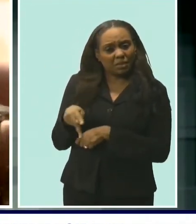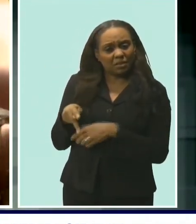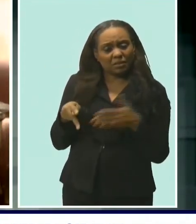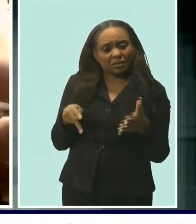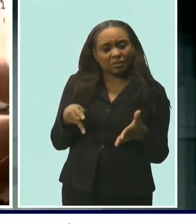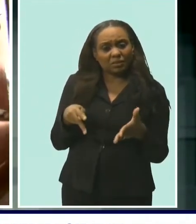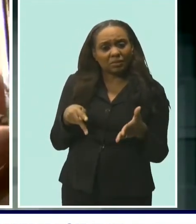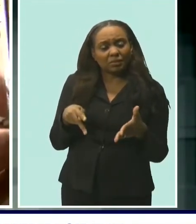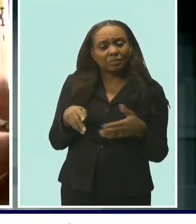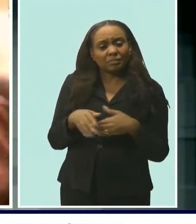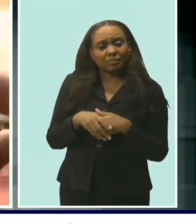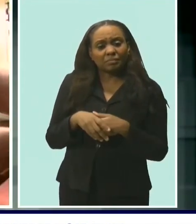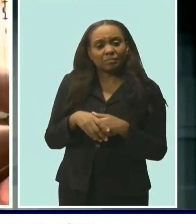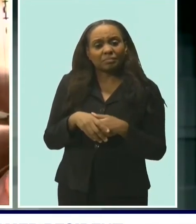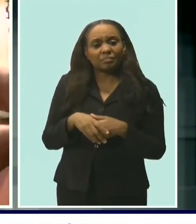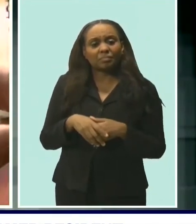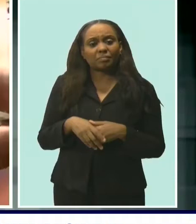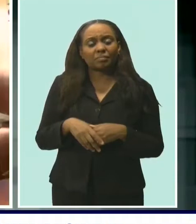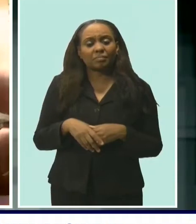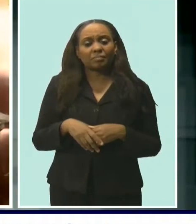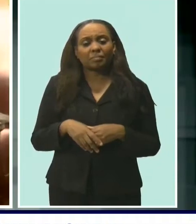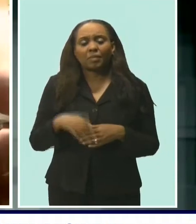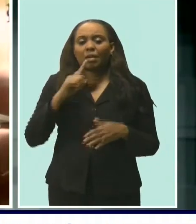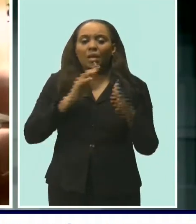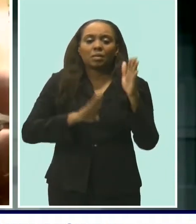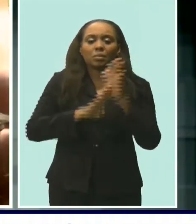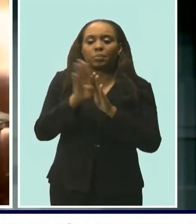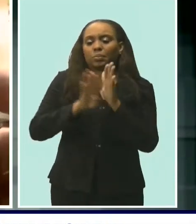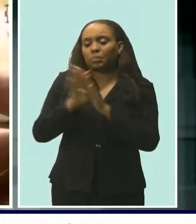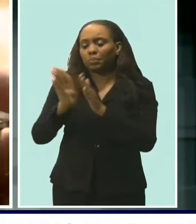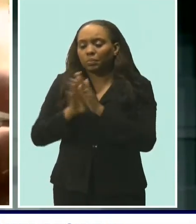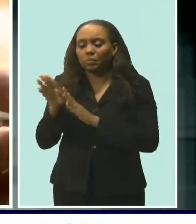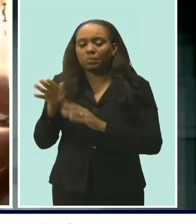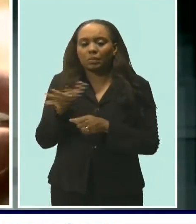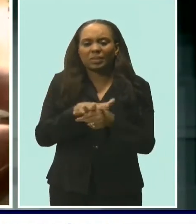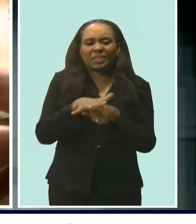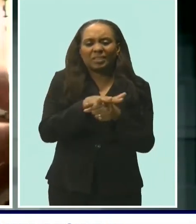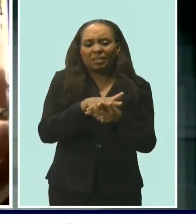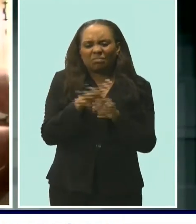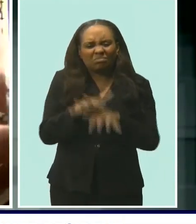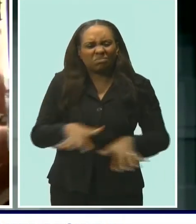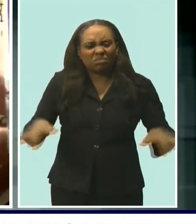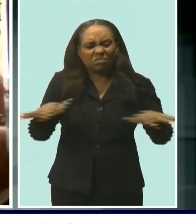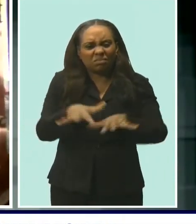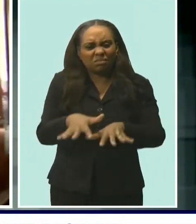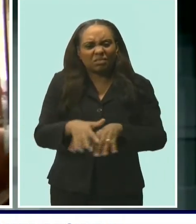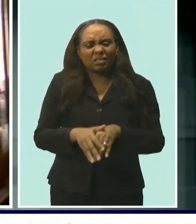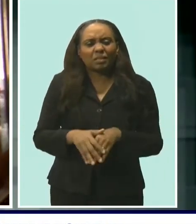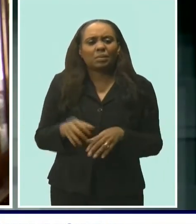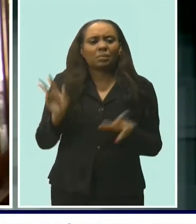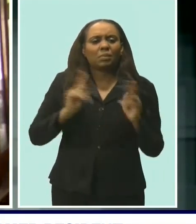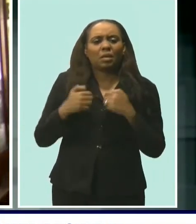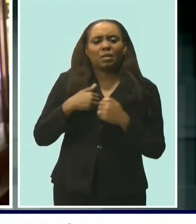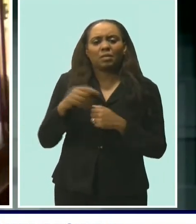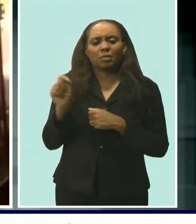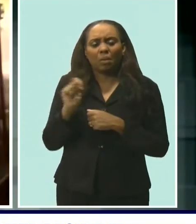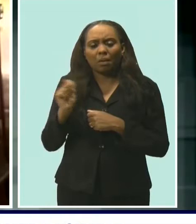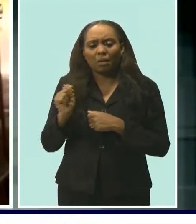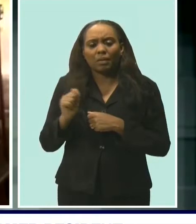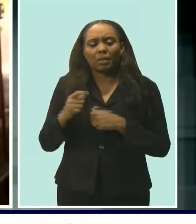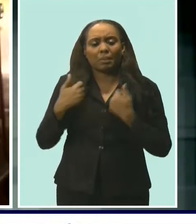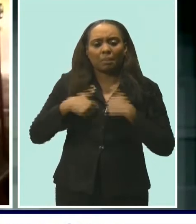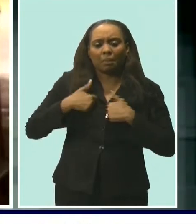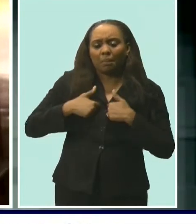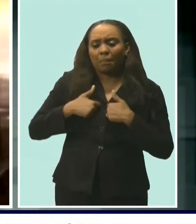And you know, he developed the areas and all of that there. You know, he put on toilet and bathroom for the